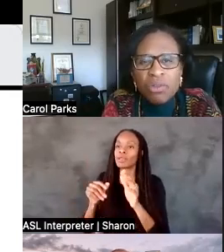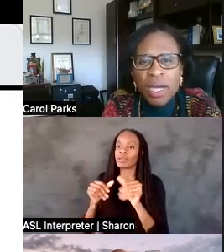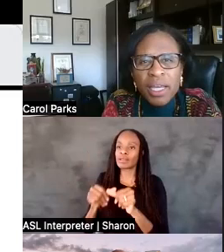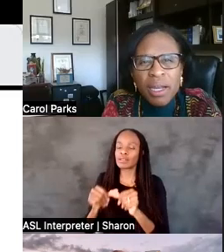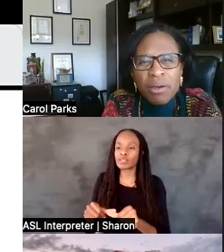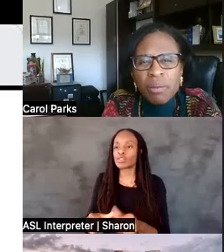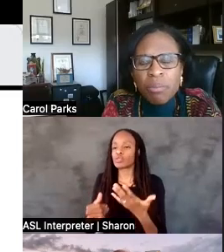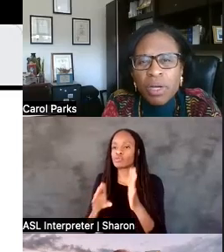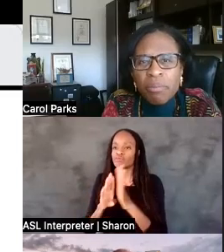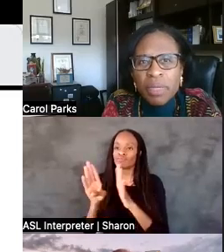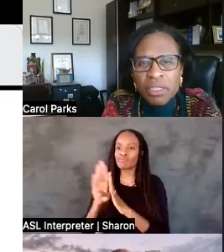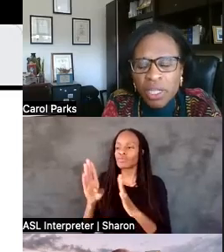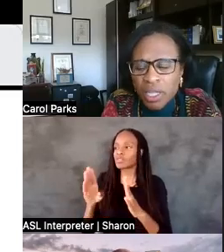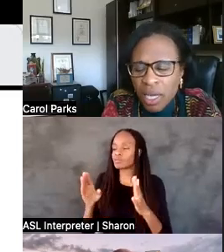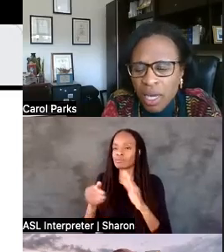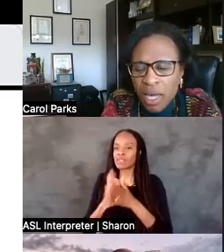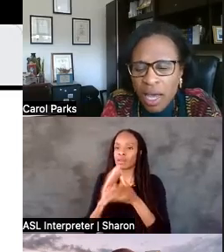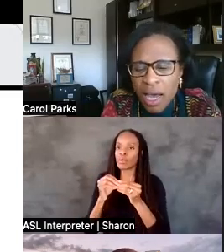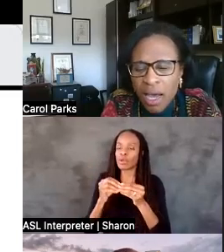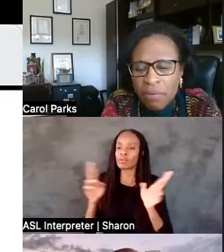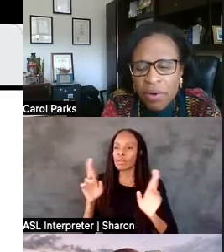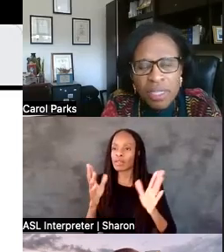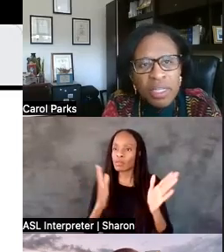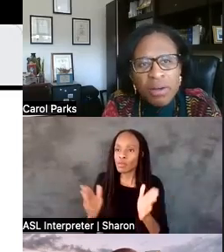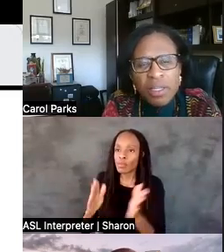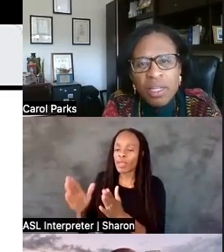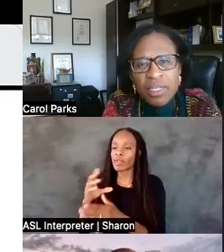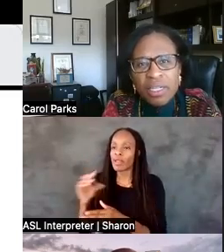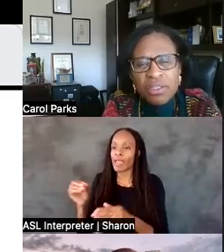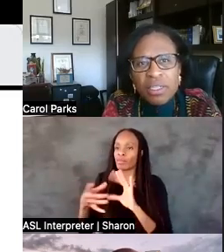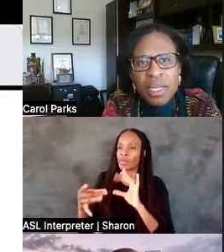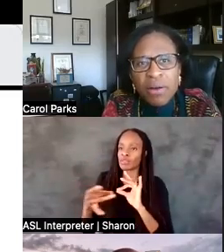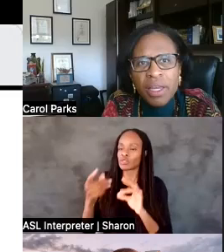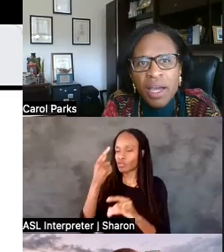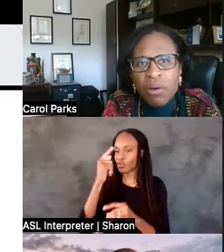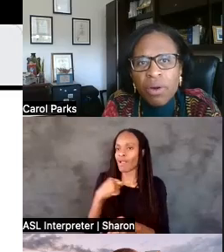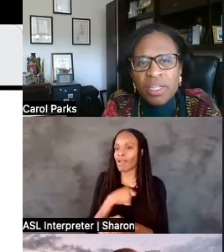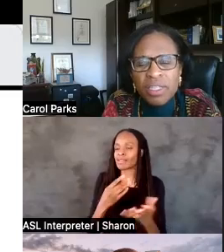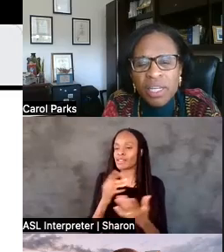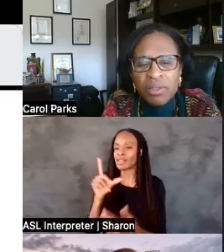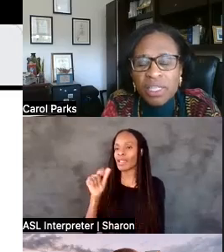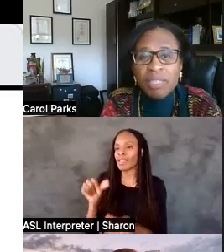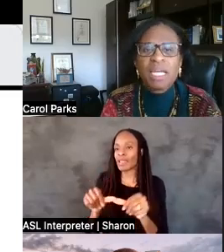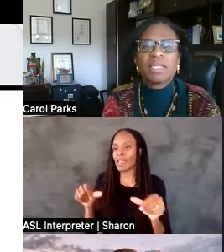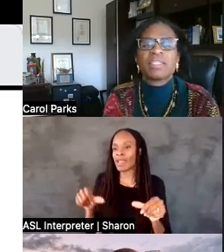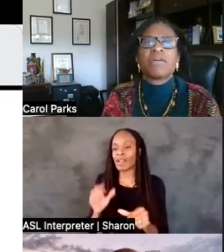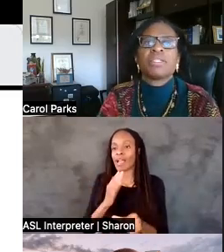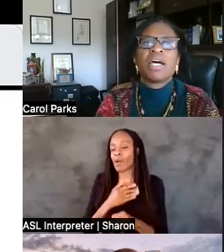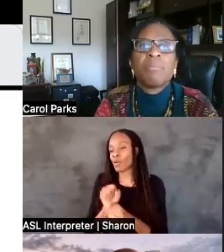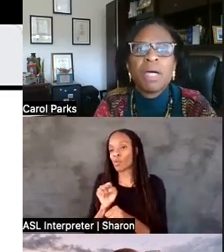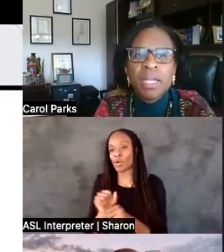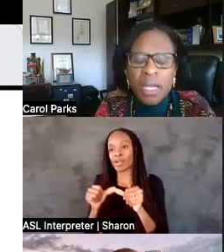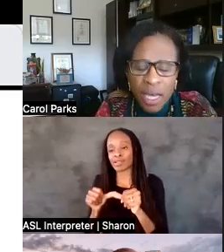preparedness and try to get out important messaging? For us here in the Los Angeles area, our work continues. It seems like it's